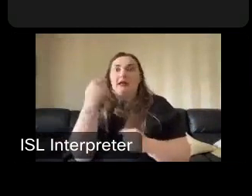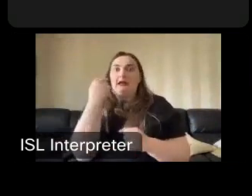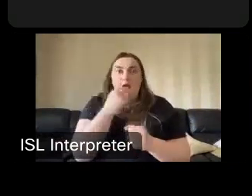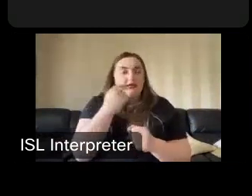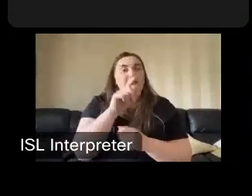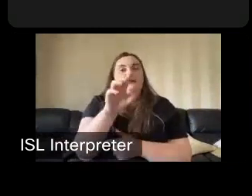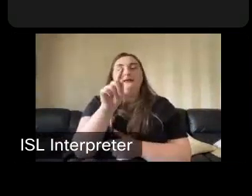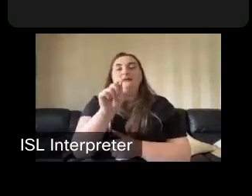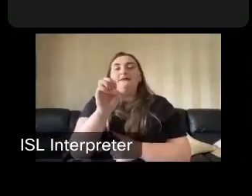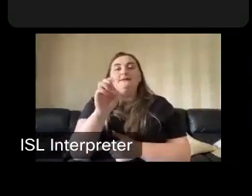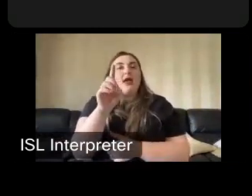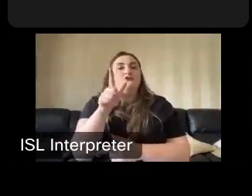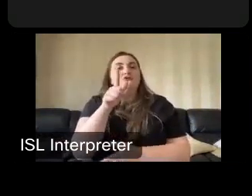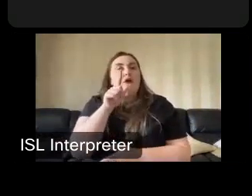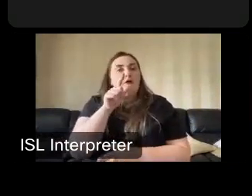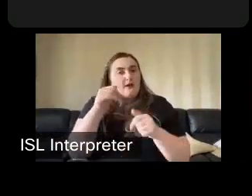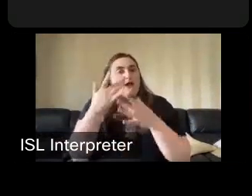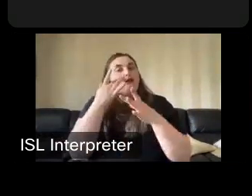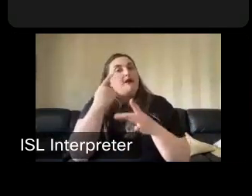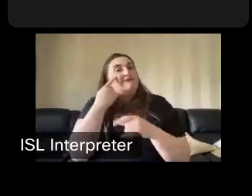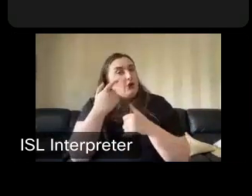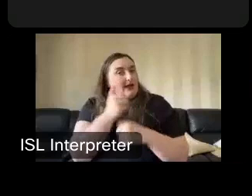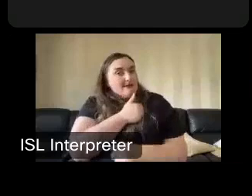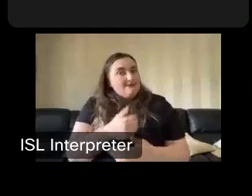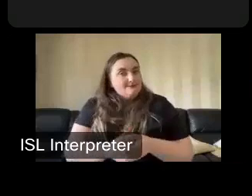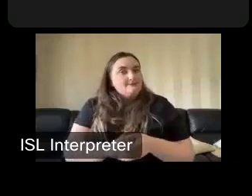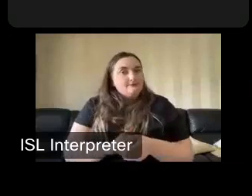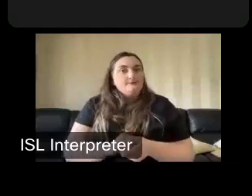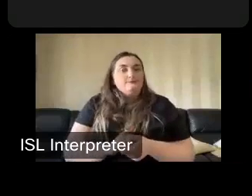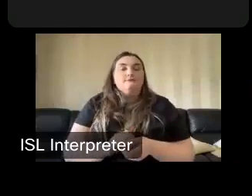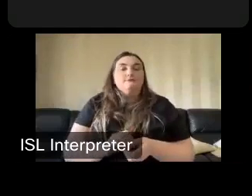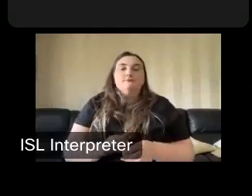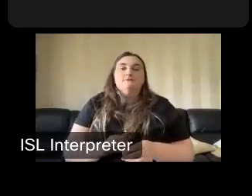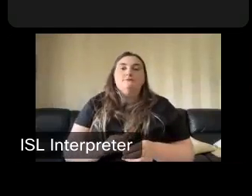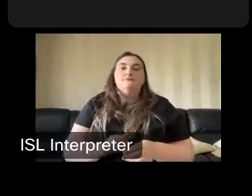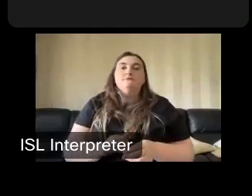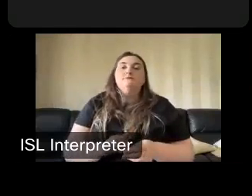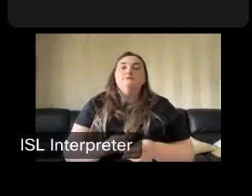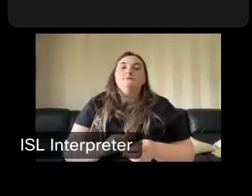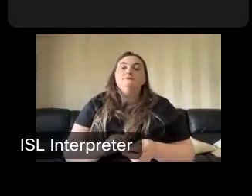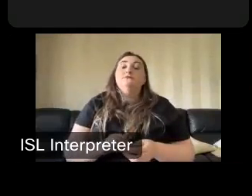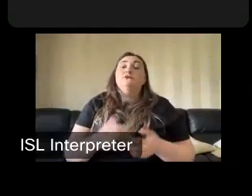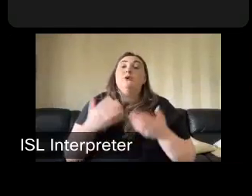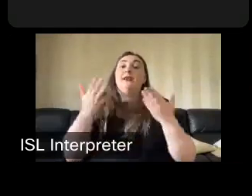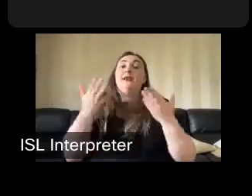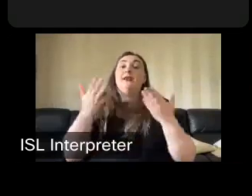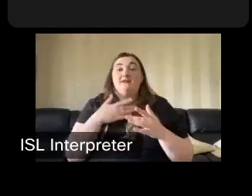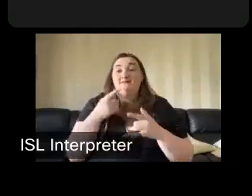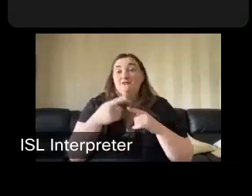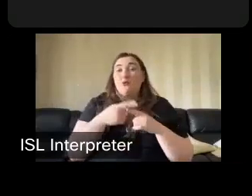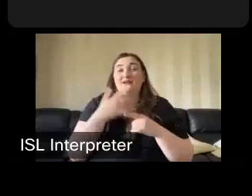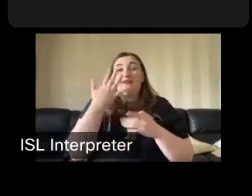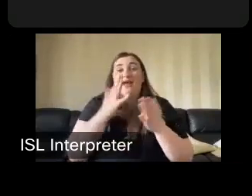Talks that you can check out. So what I want to do now is just play a short 5-minute